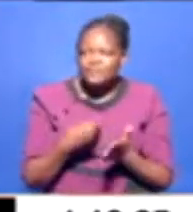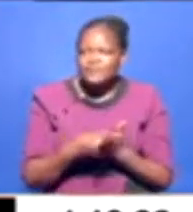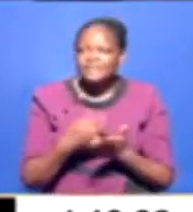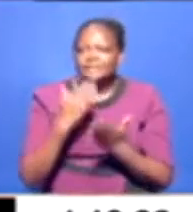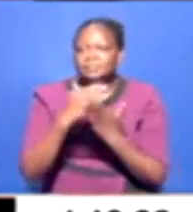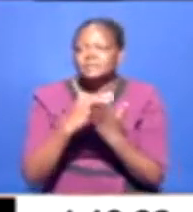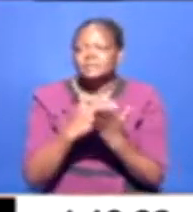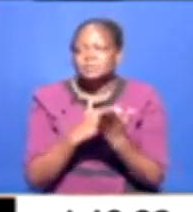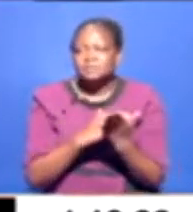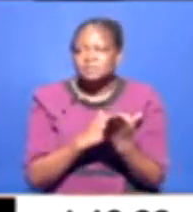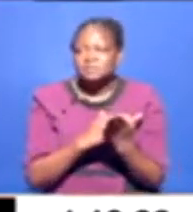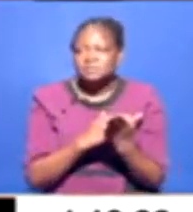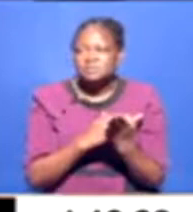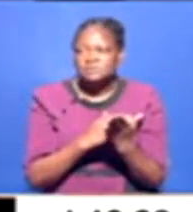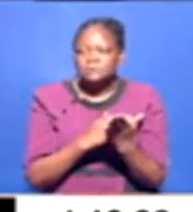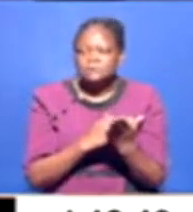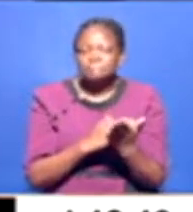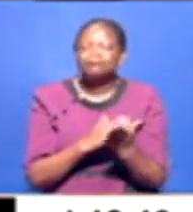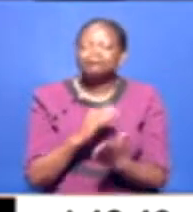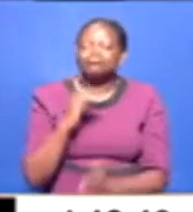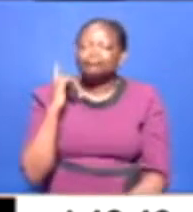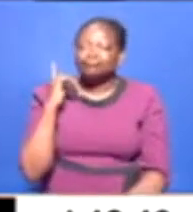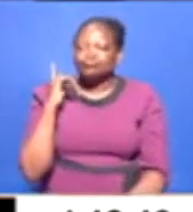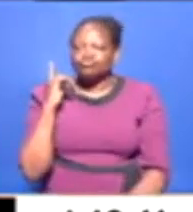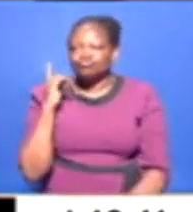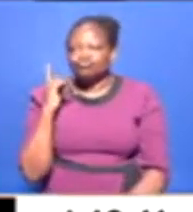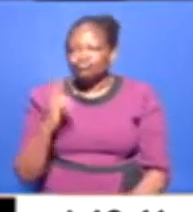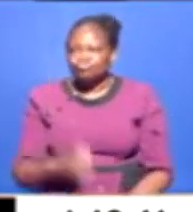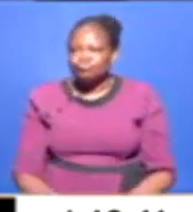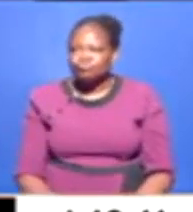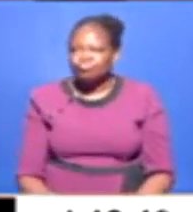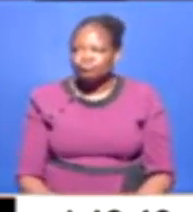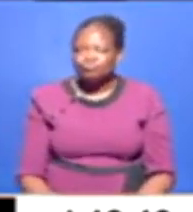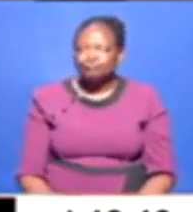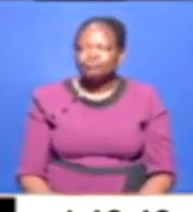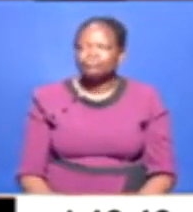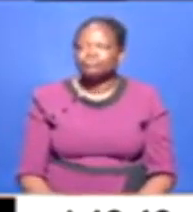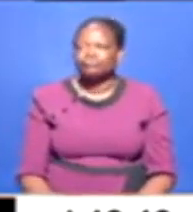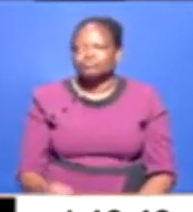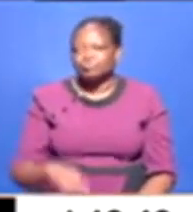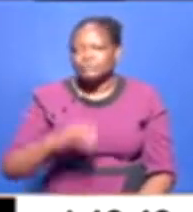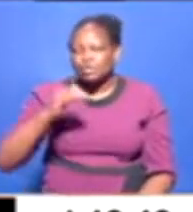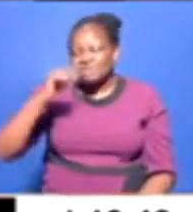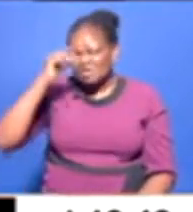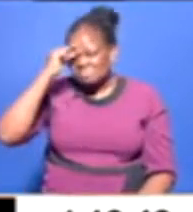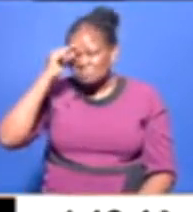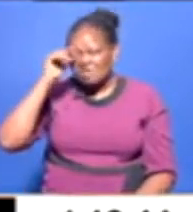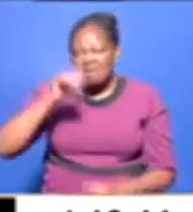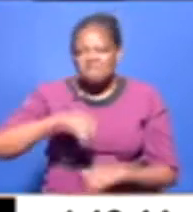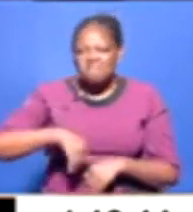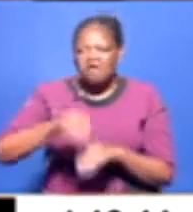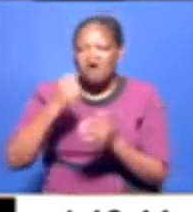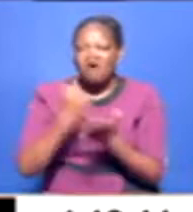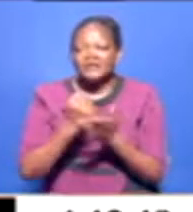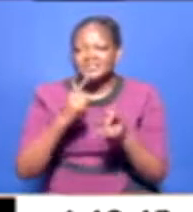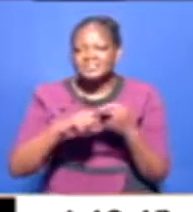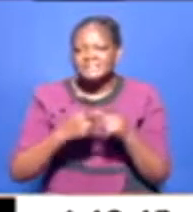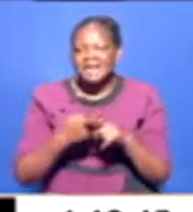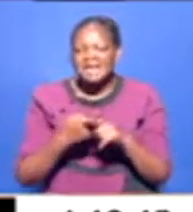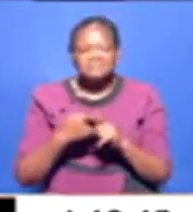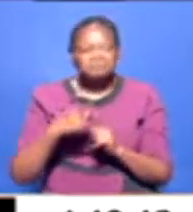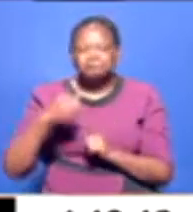statements. As Regina Manyara narrates, none of the county governments is adhering to auditing standards when it comes